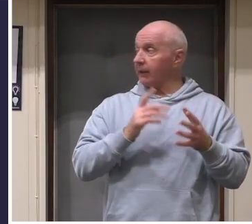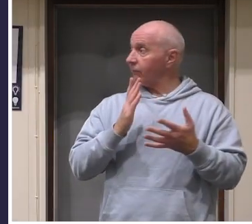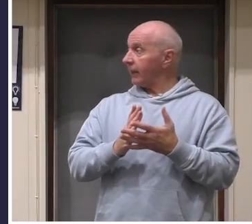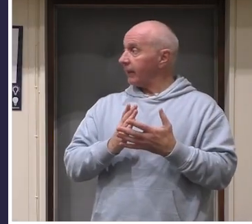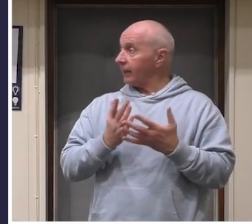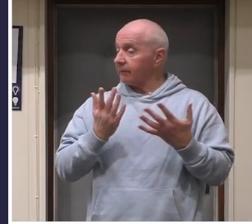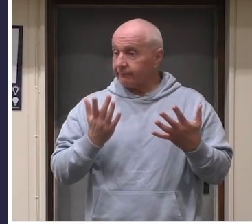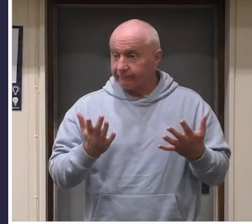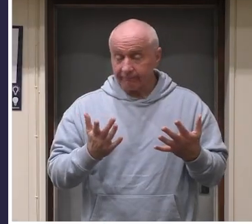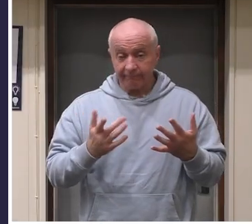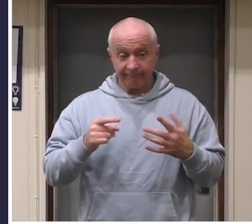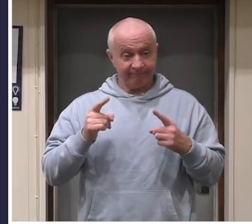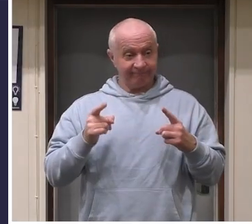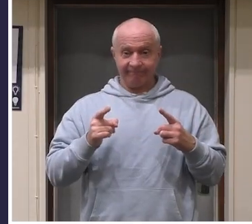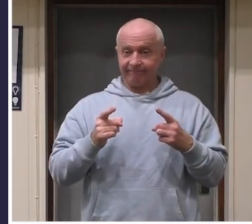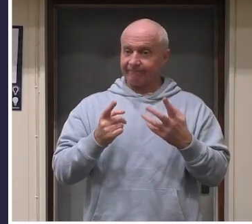something like that, right? This is